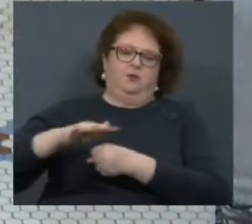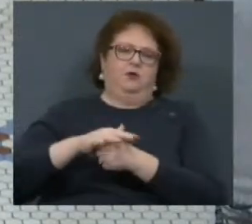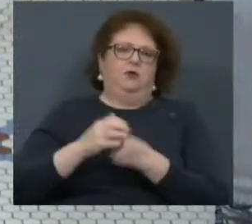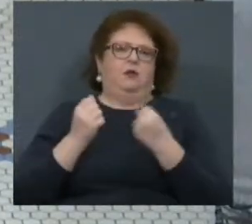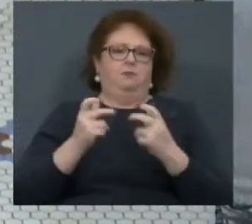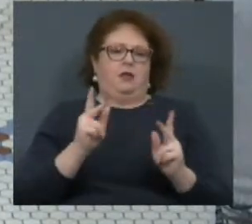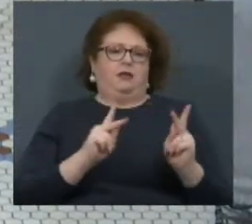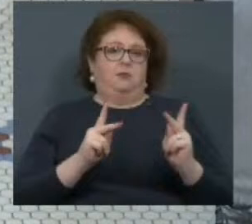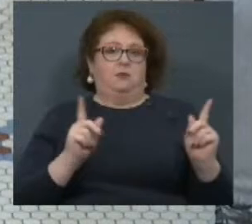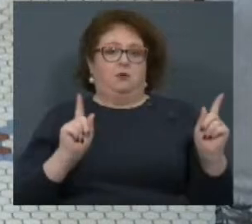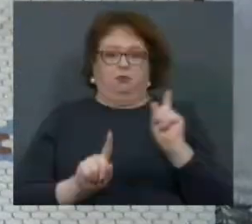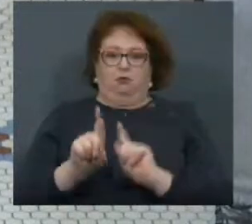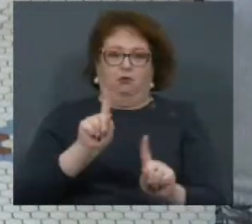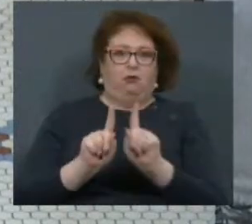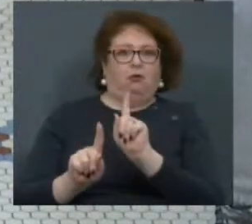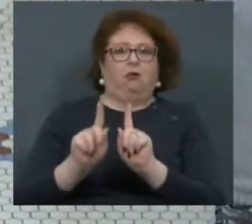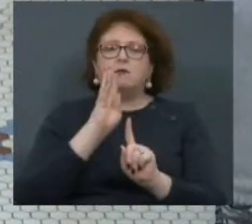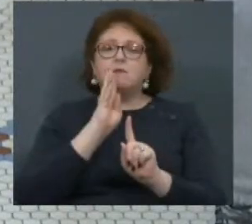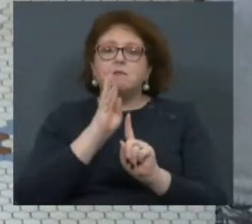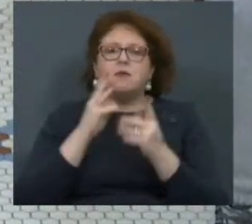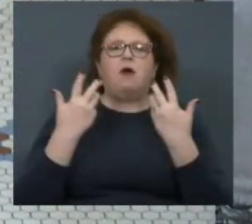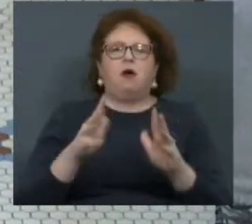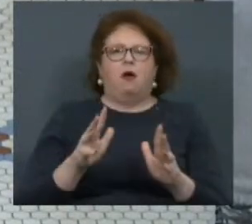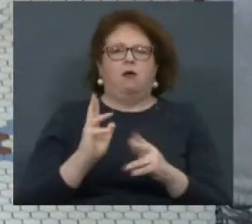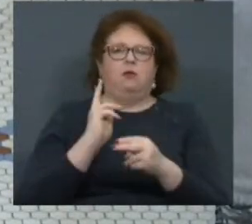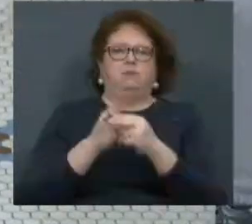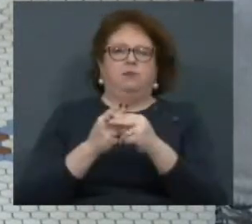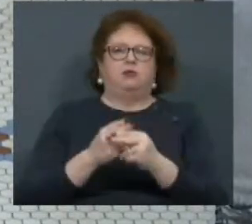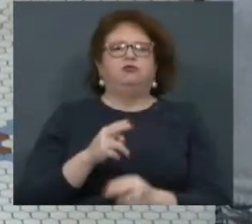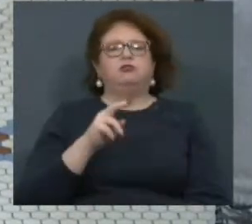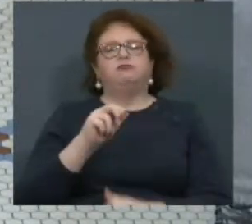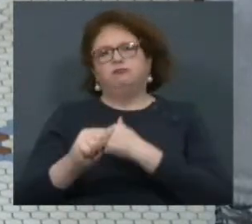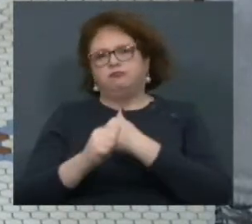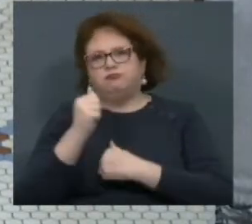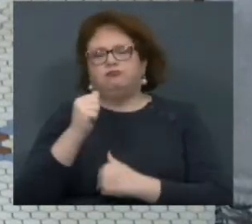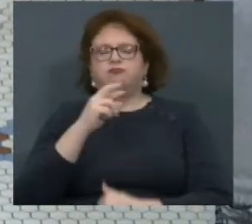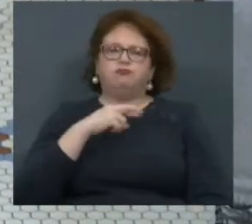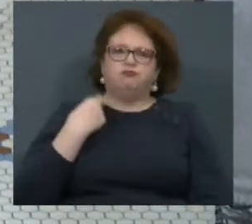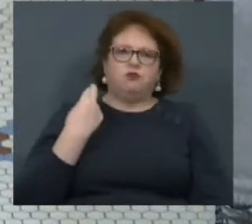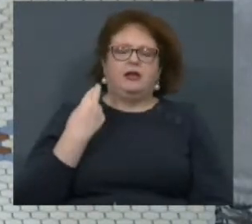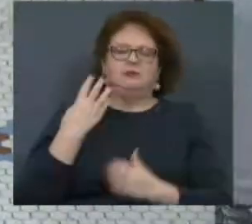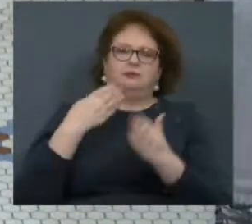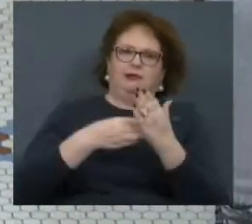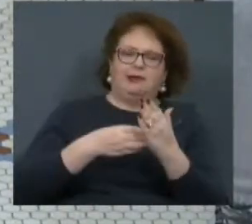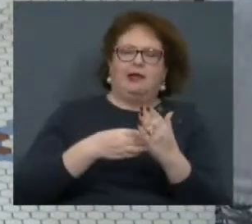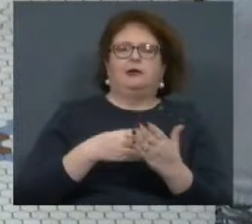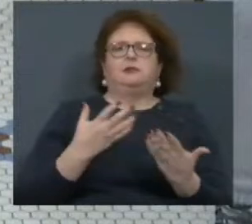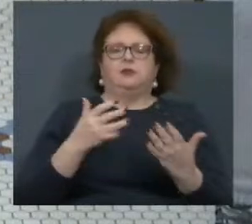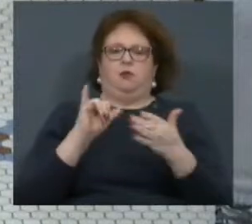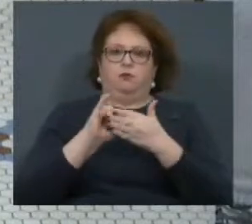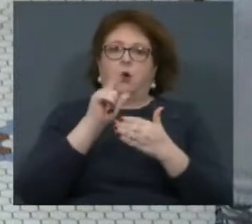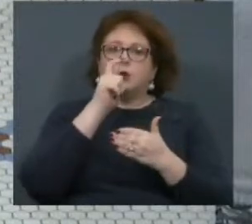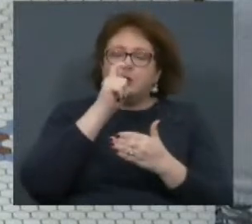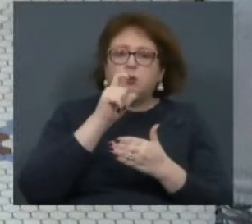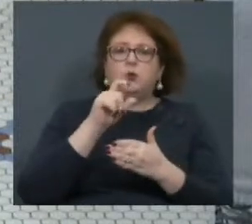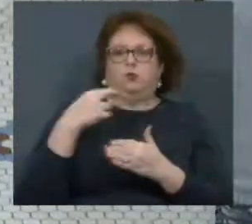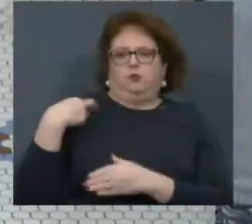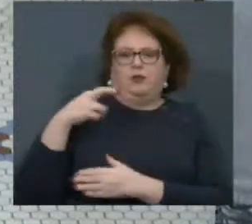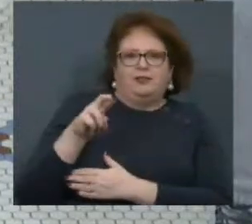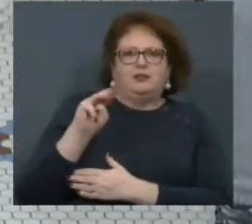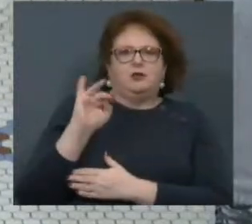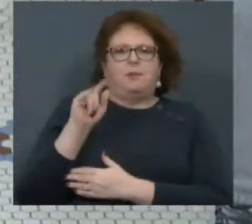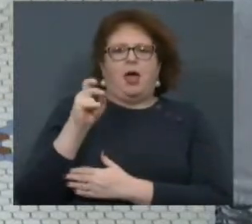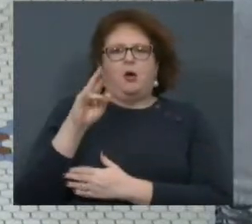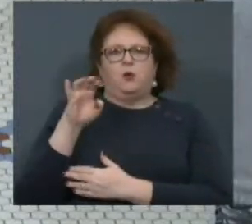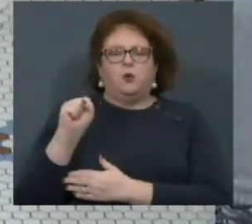a lot of the risks that it poses towards religious minorities and racial minorities. I want to